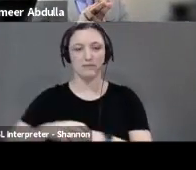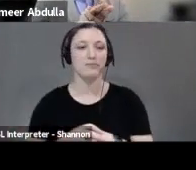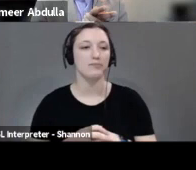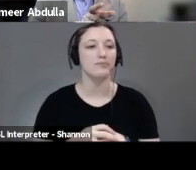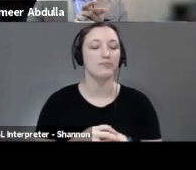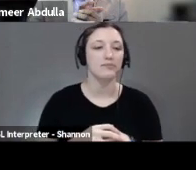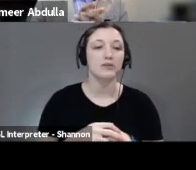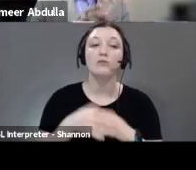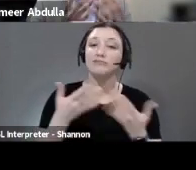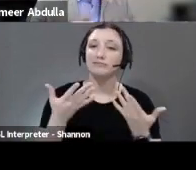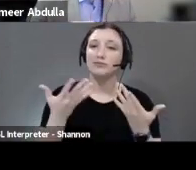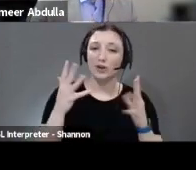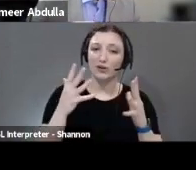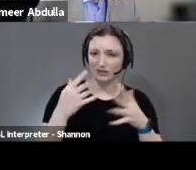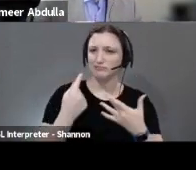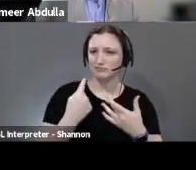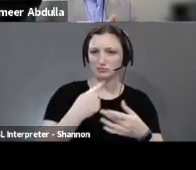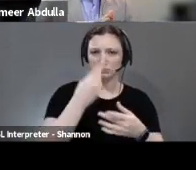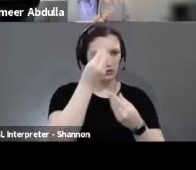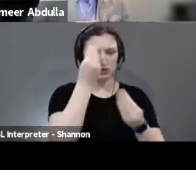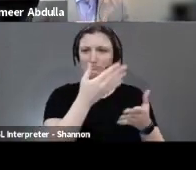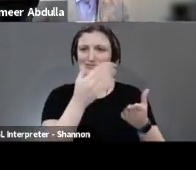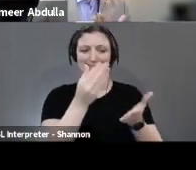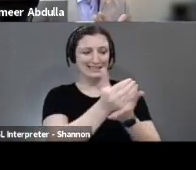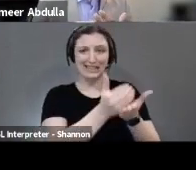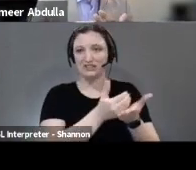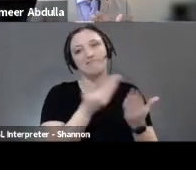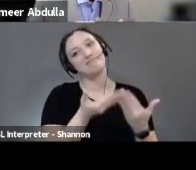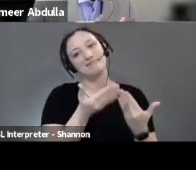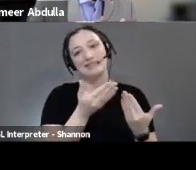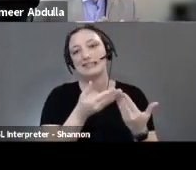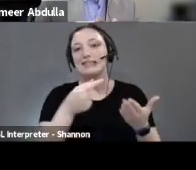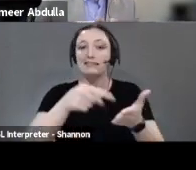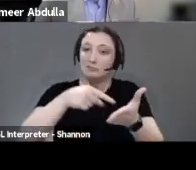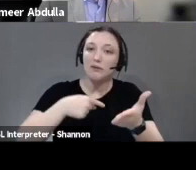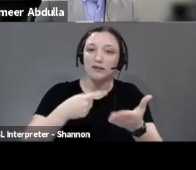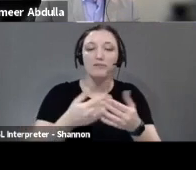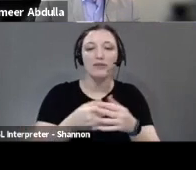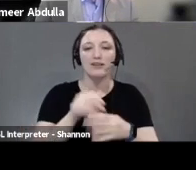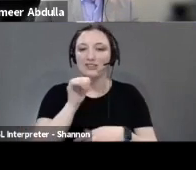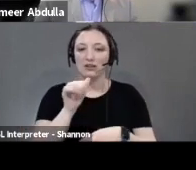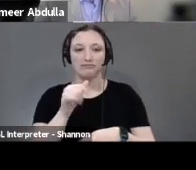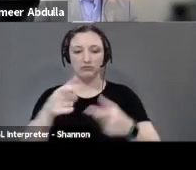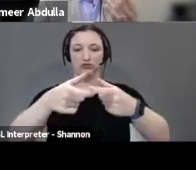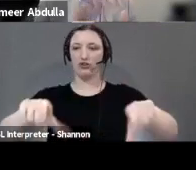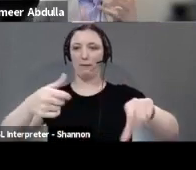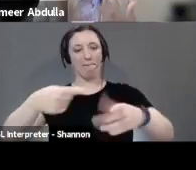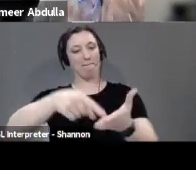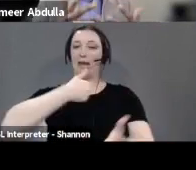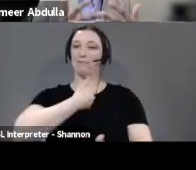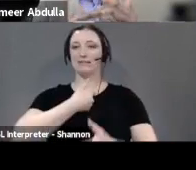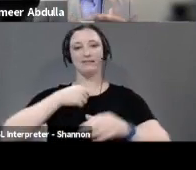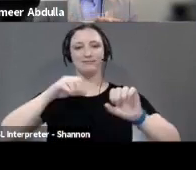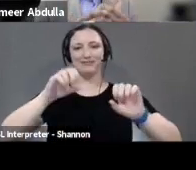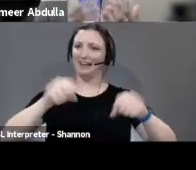last slide that salary is pretty easy to do. It's often, it's not as easy as just writing yourself a check. There are a number of things that have to